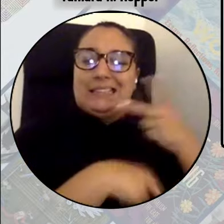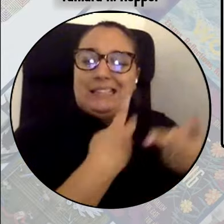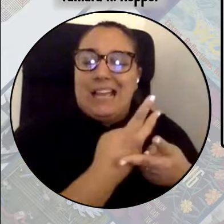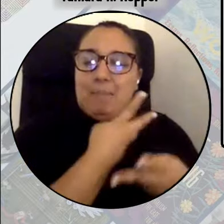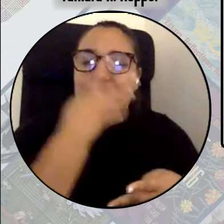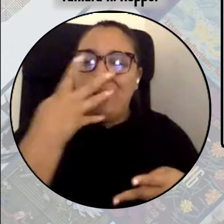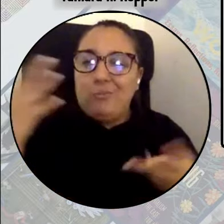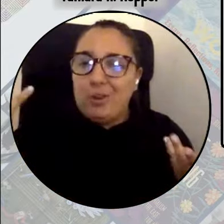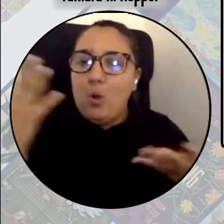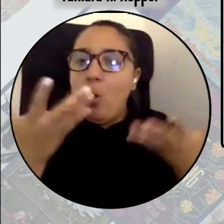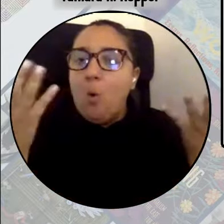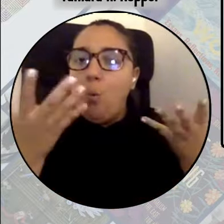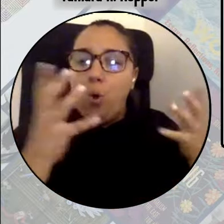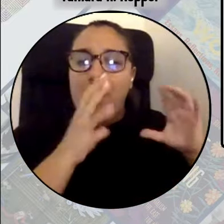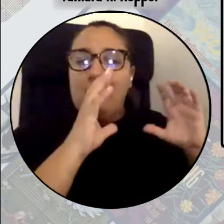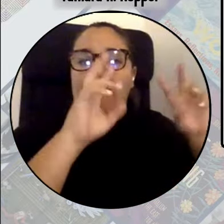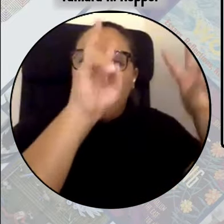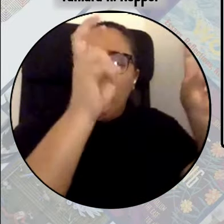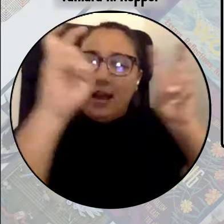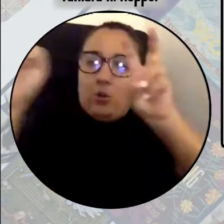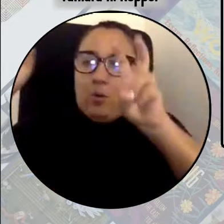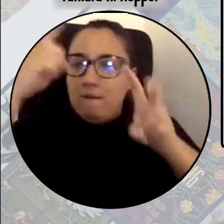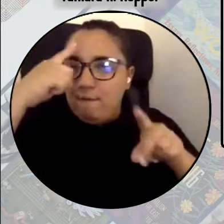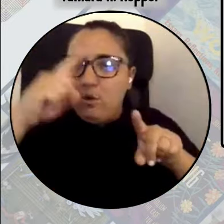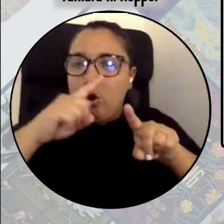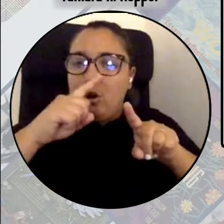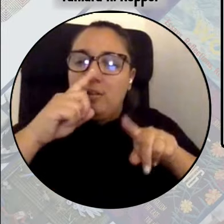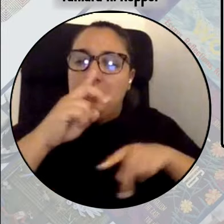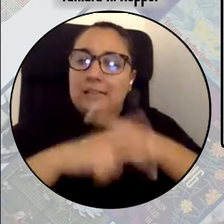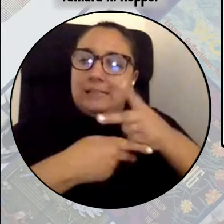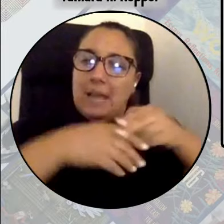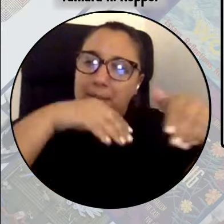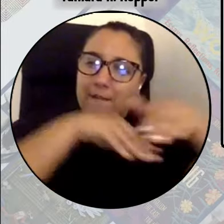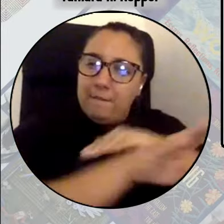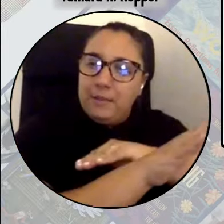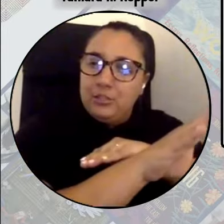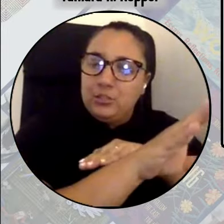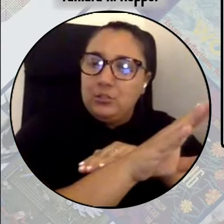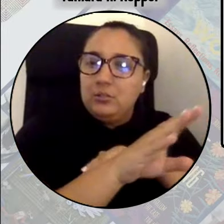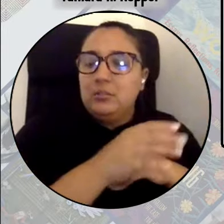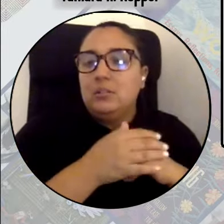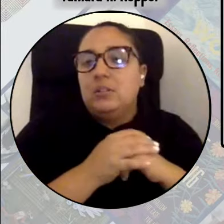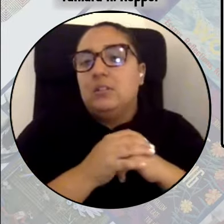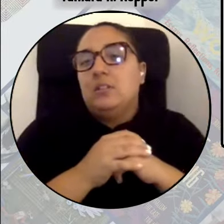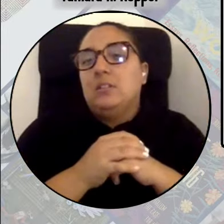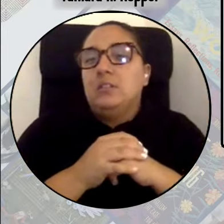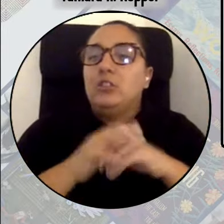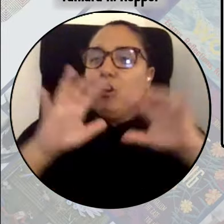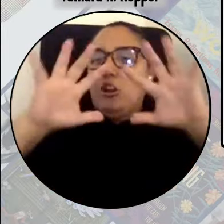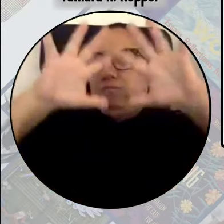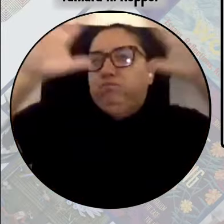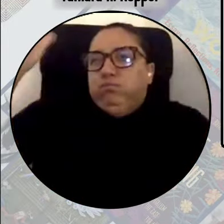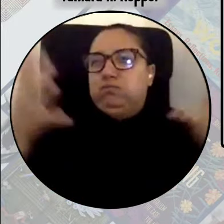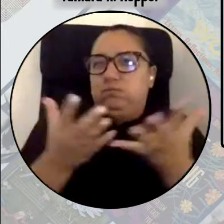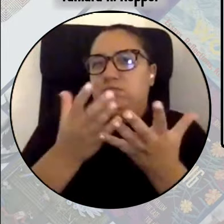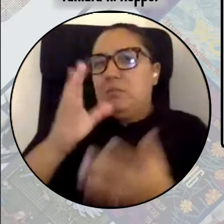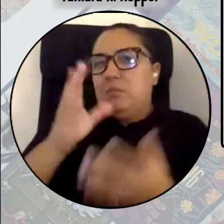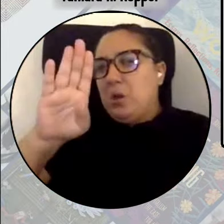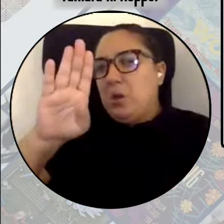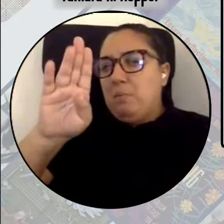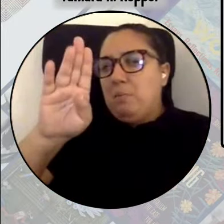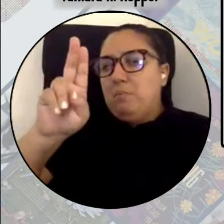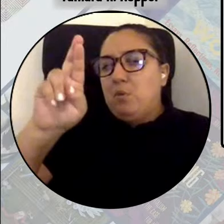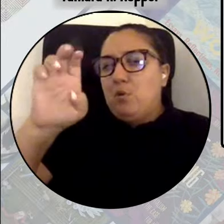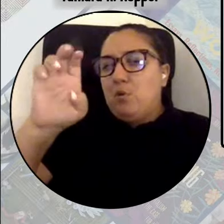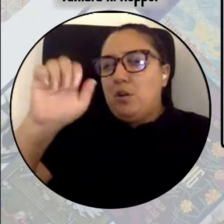admission that are understood as kind of bureaucratic categories. And this is going to be important because a